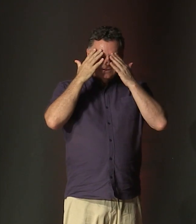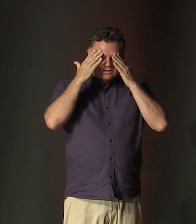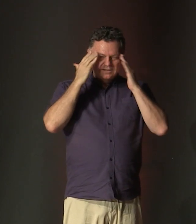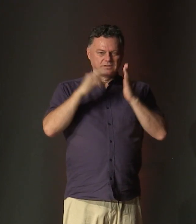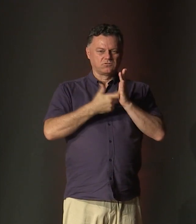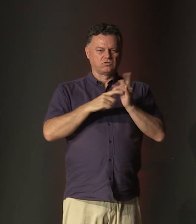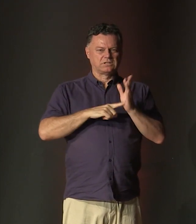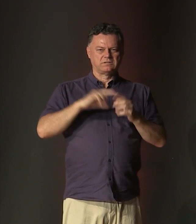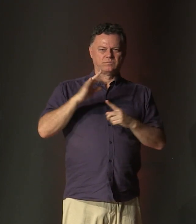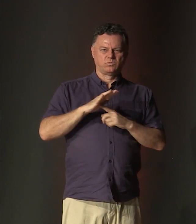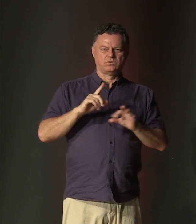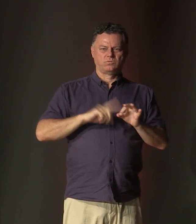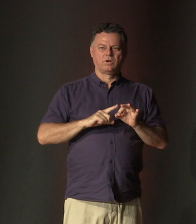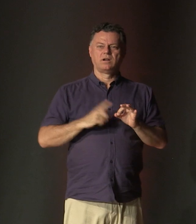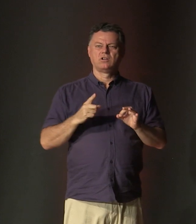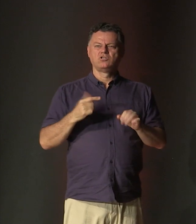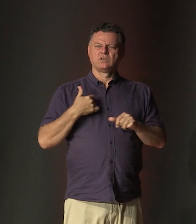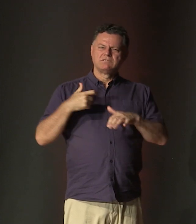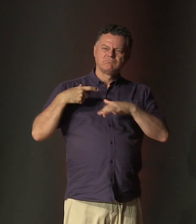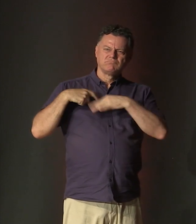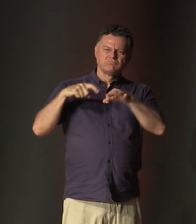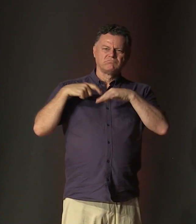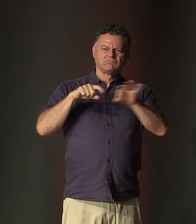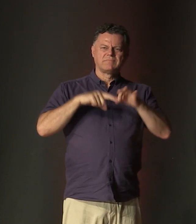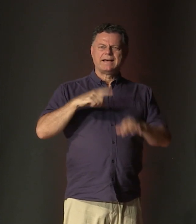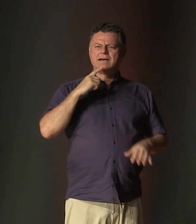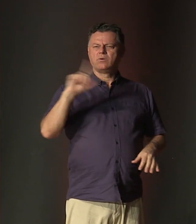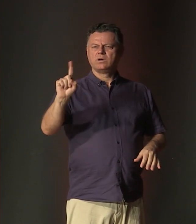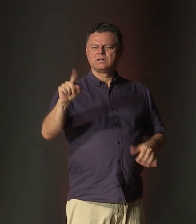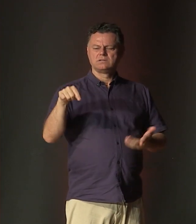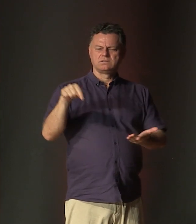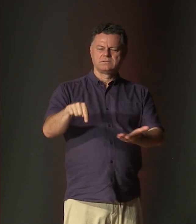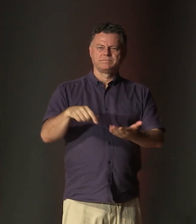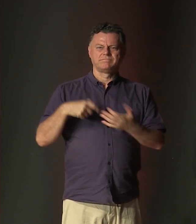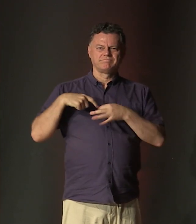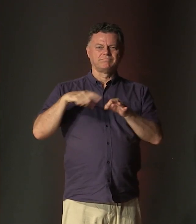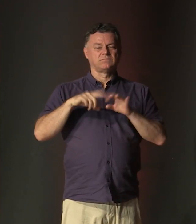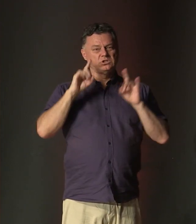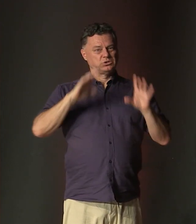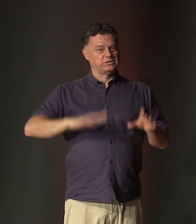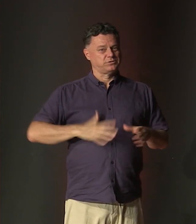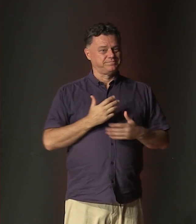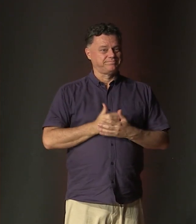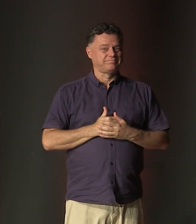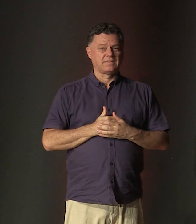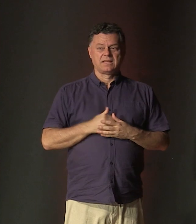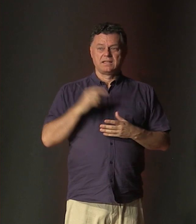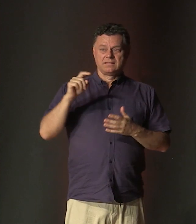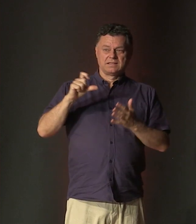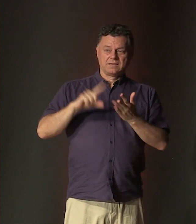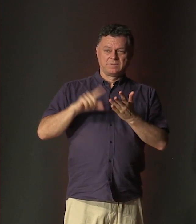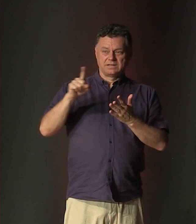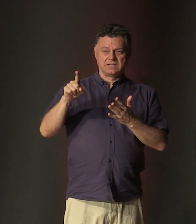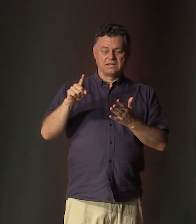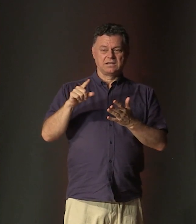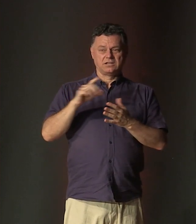noise about privacy, that it is something we care about. We can start taking our business off companies that